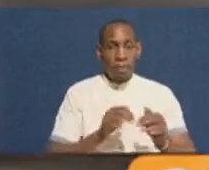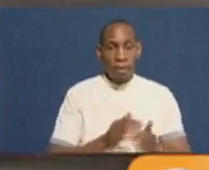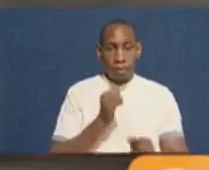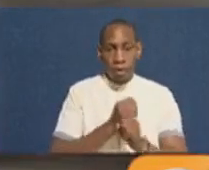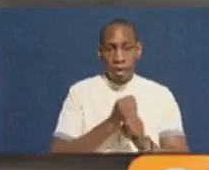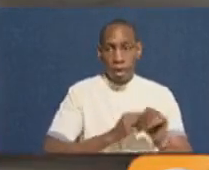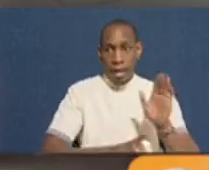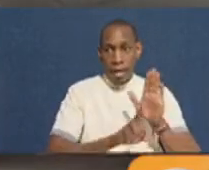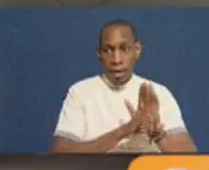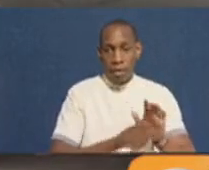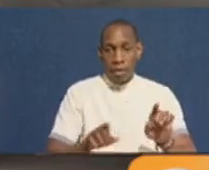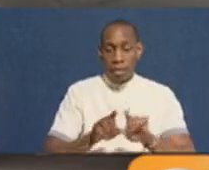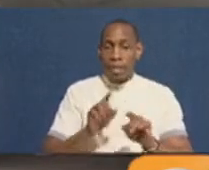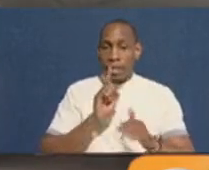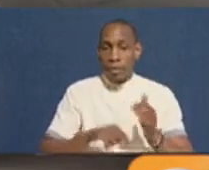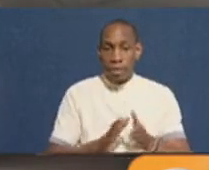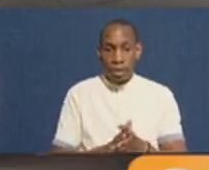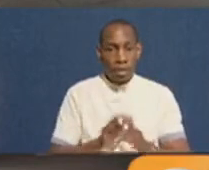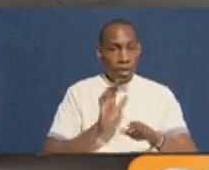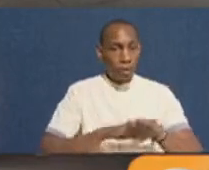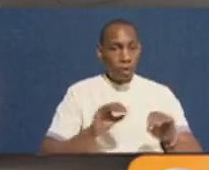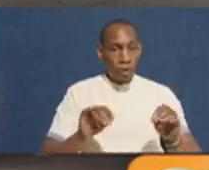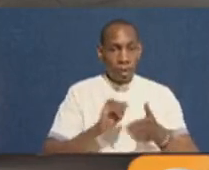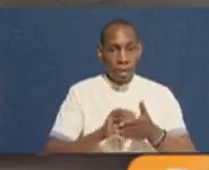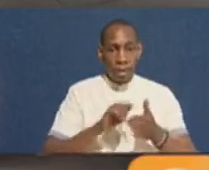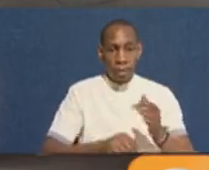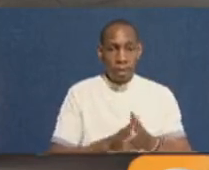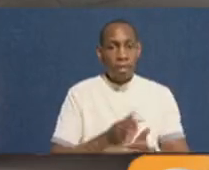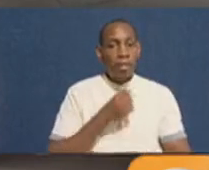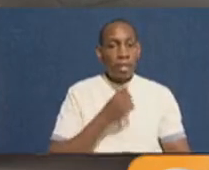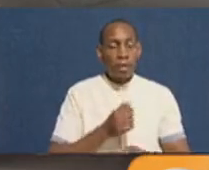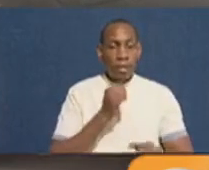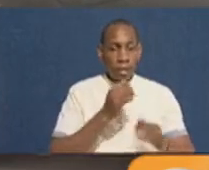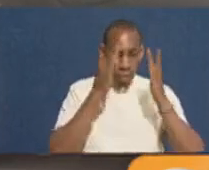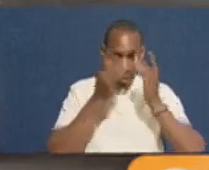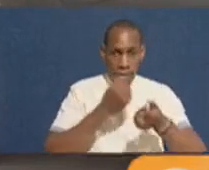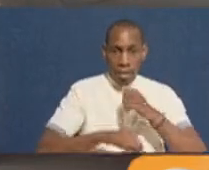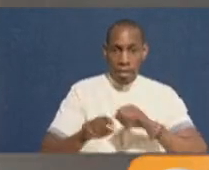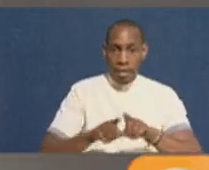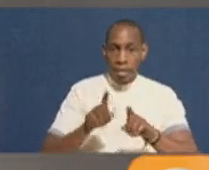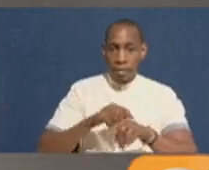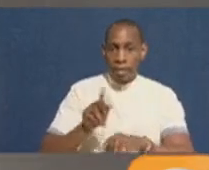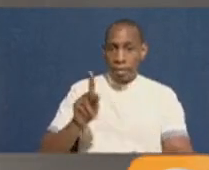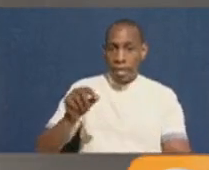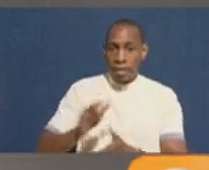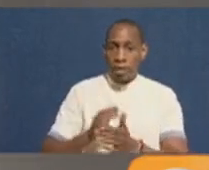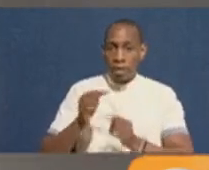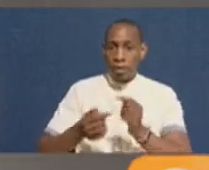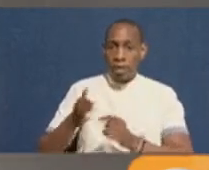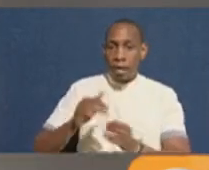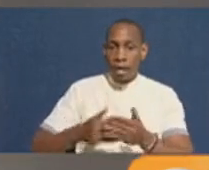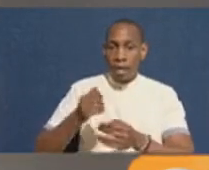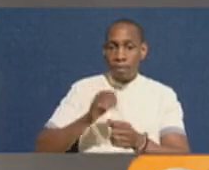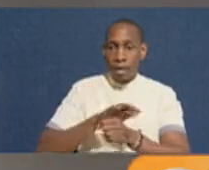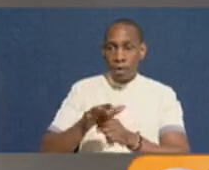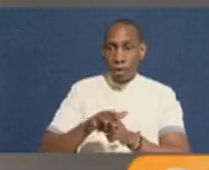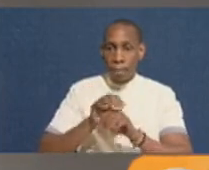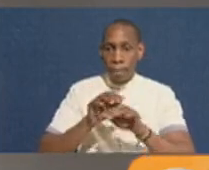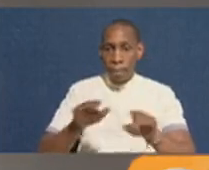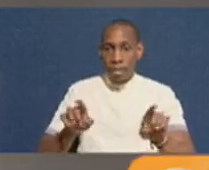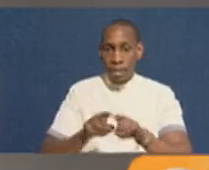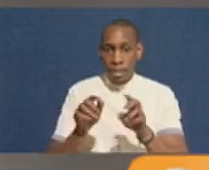laws. He added that it is also unfortunate that KALPA has taken this action at a time when KQ is recovering from the COVID-19 pandemic